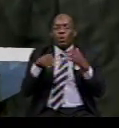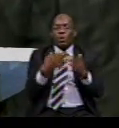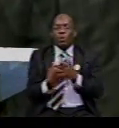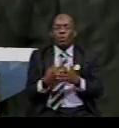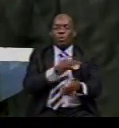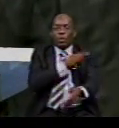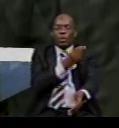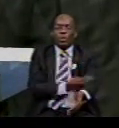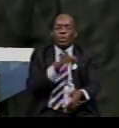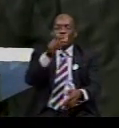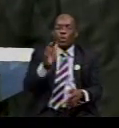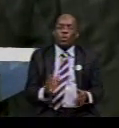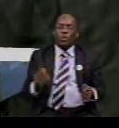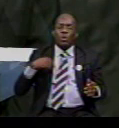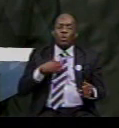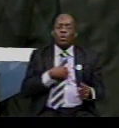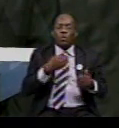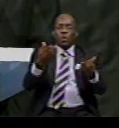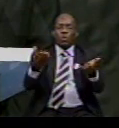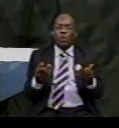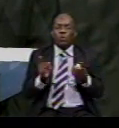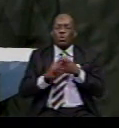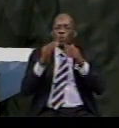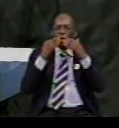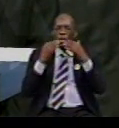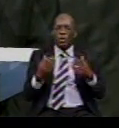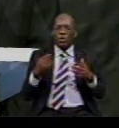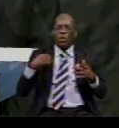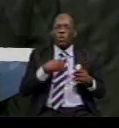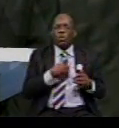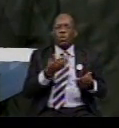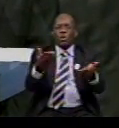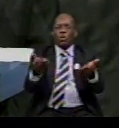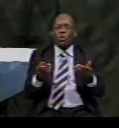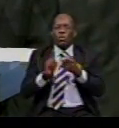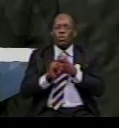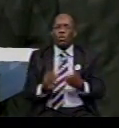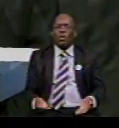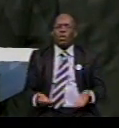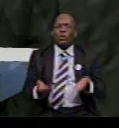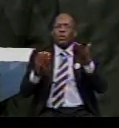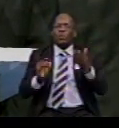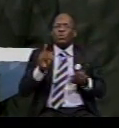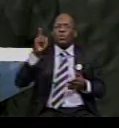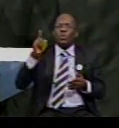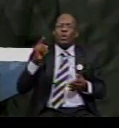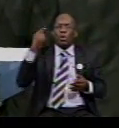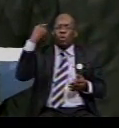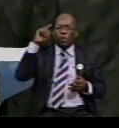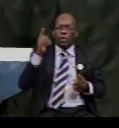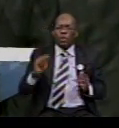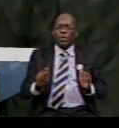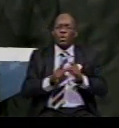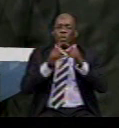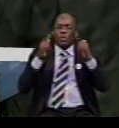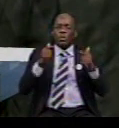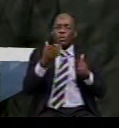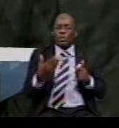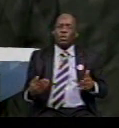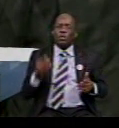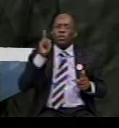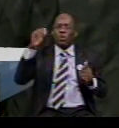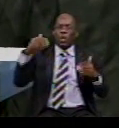We want to magnify you and exalt your holy name for the great thing you have done. Your man,